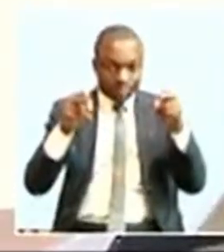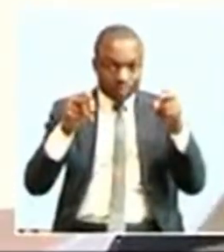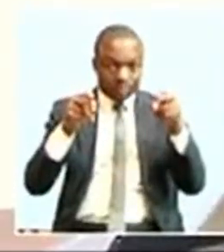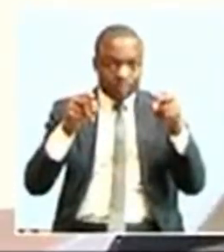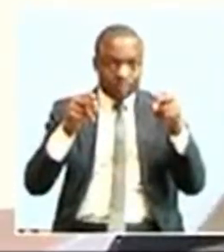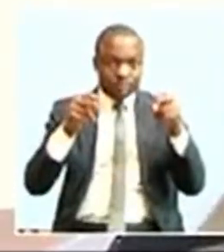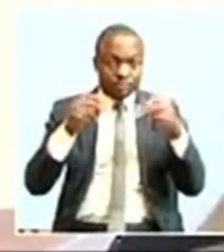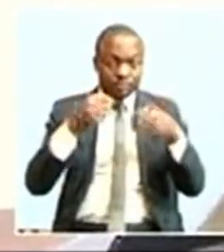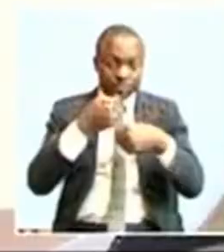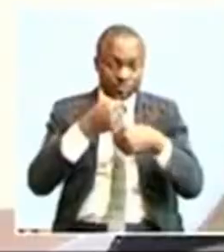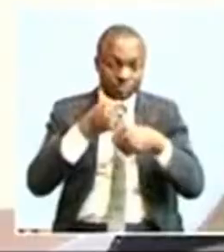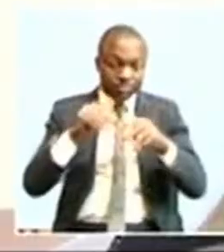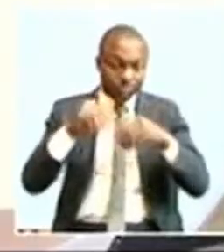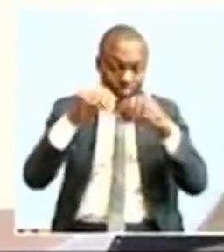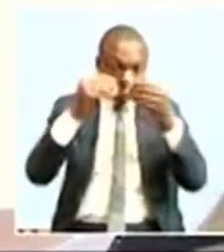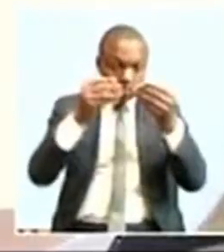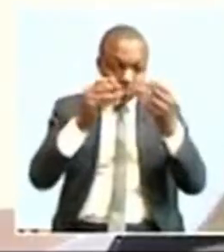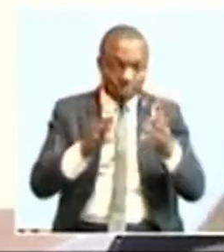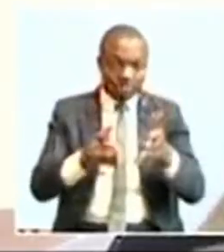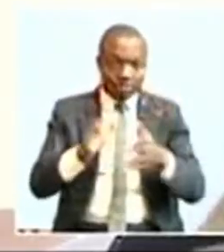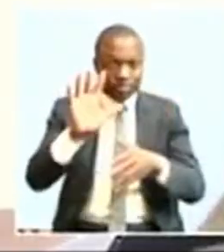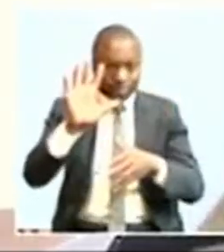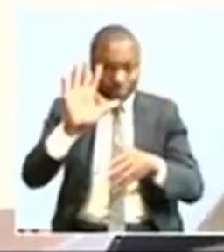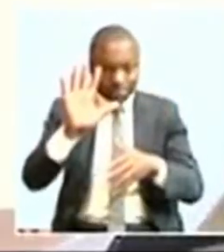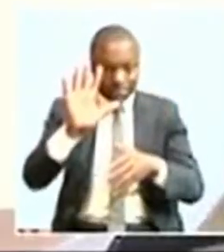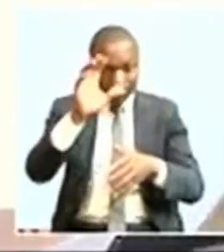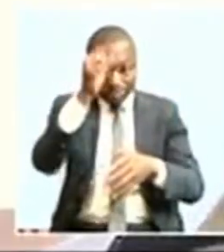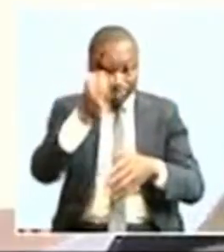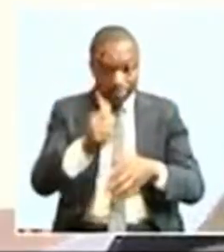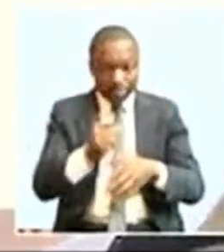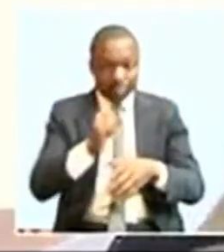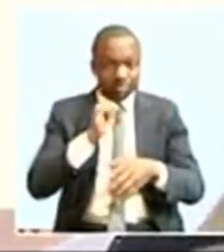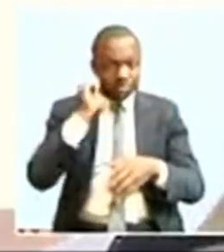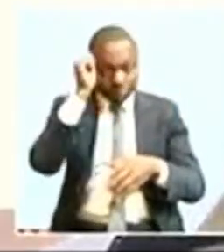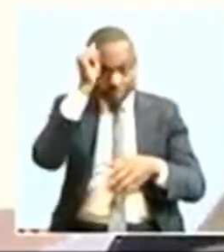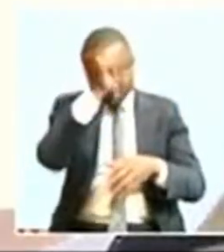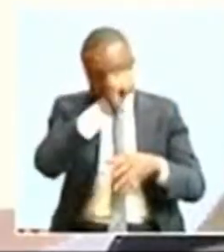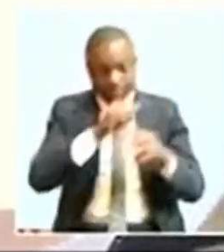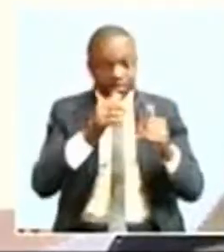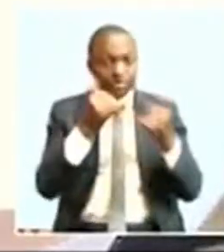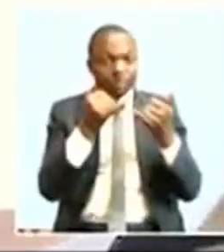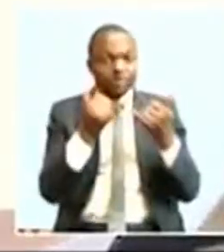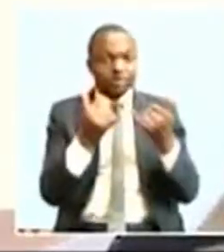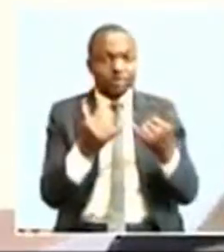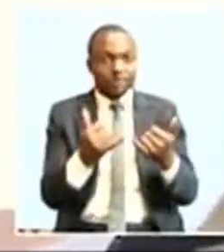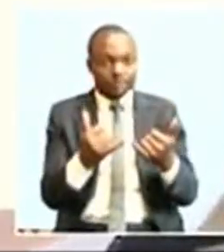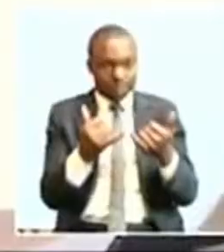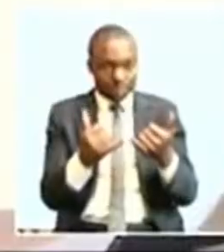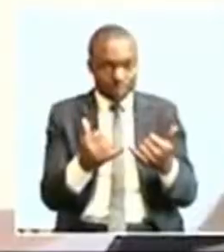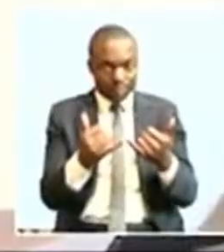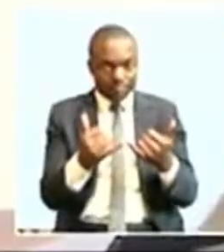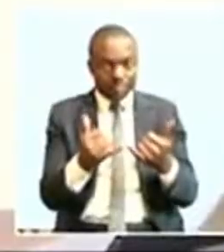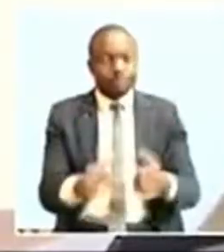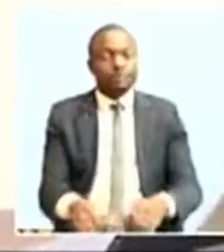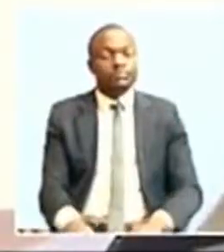in Africa and 5th in Southern Africa. Now there is